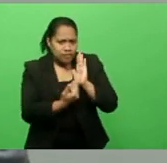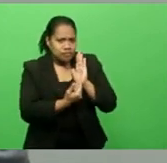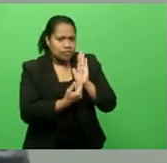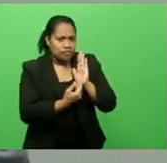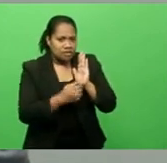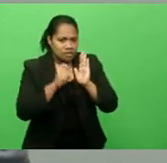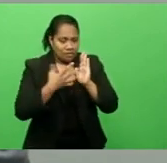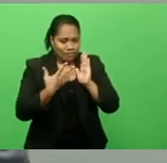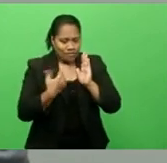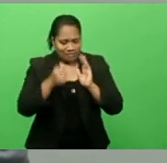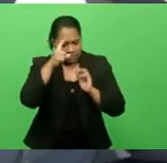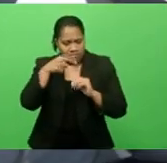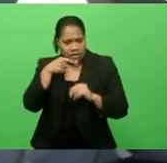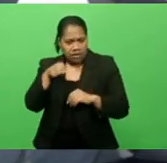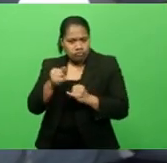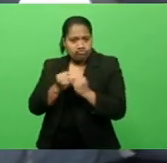And